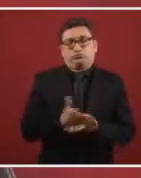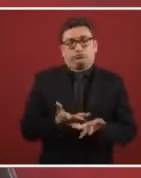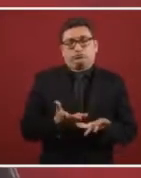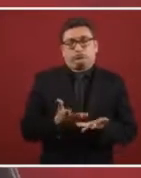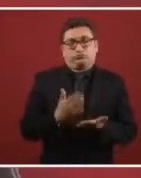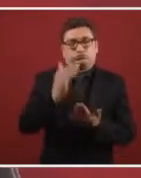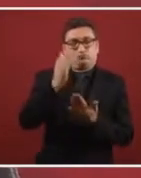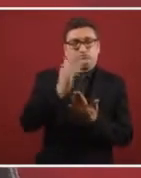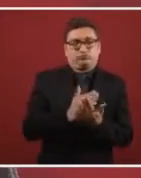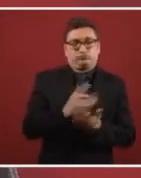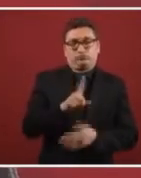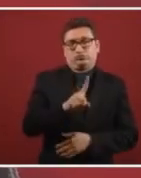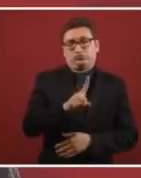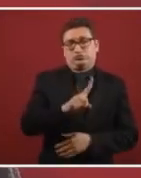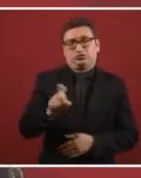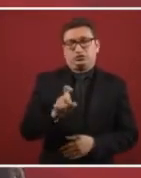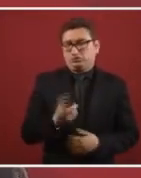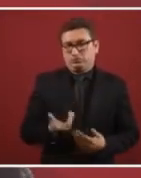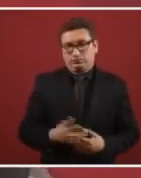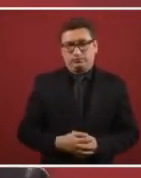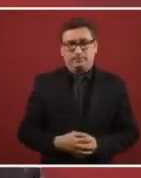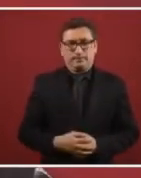100.